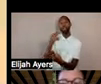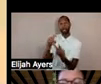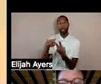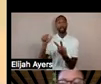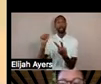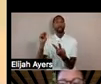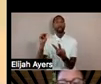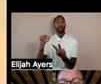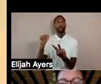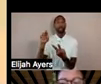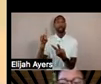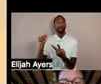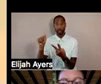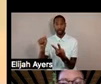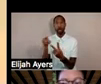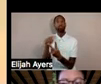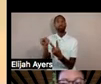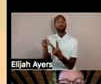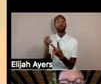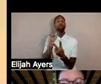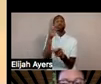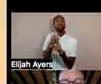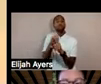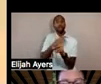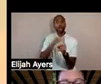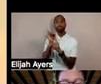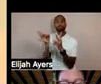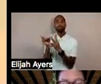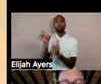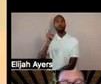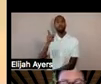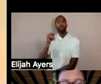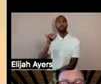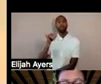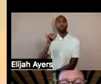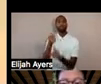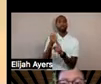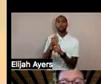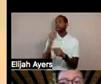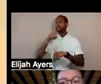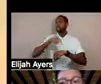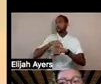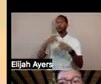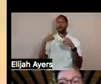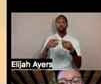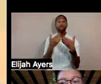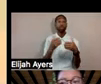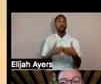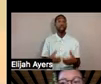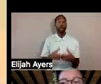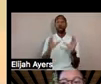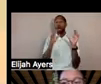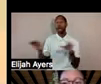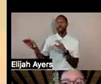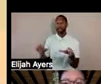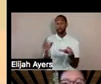Briggs. And you can pin them also on your own at any time on your screen. During the breakout activities, we're gonna